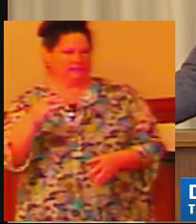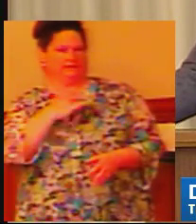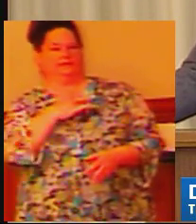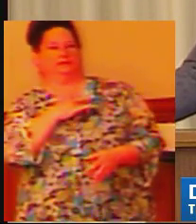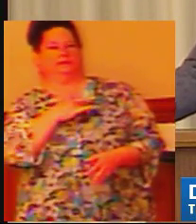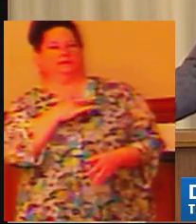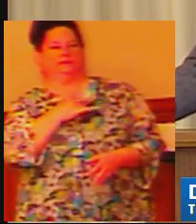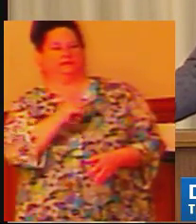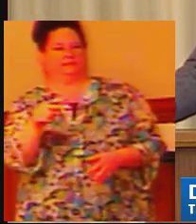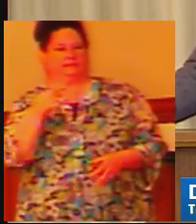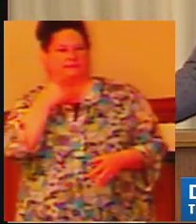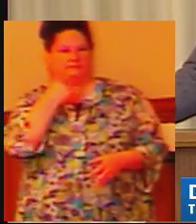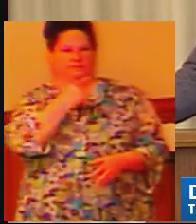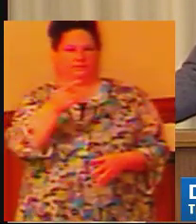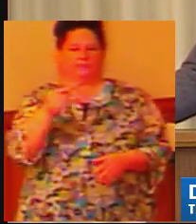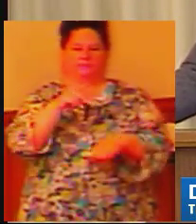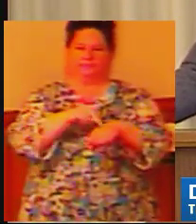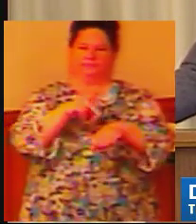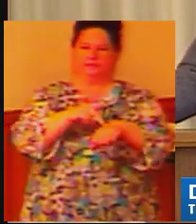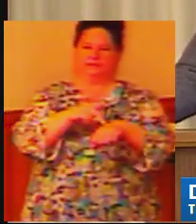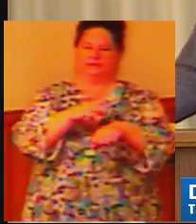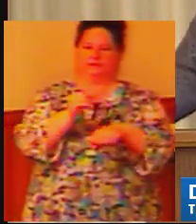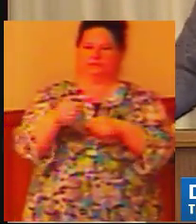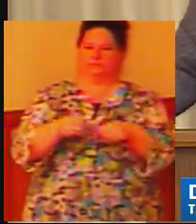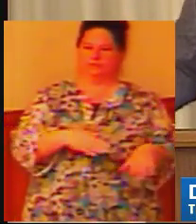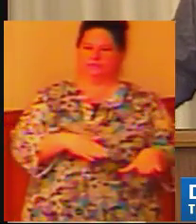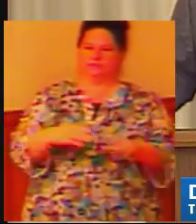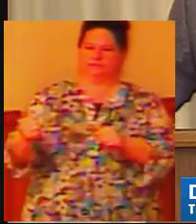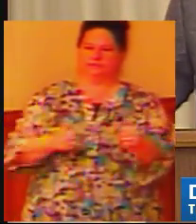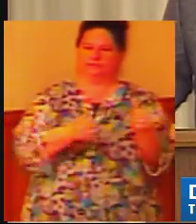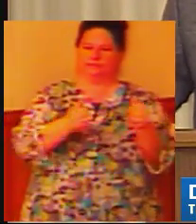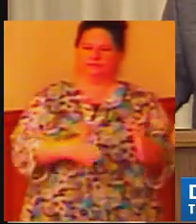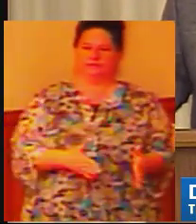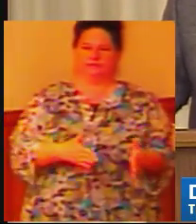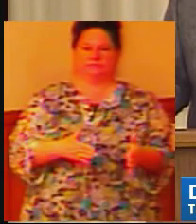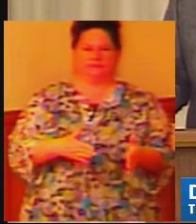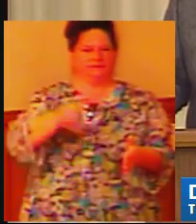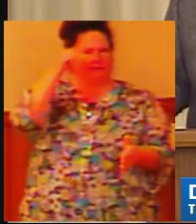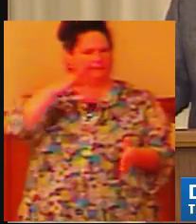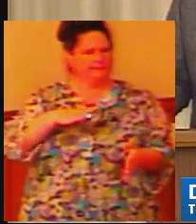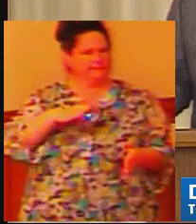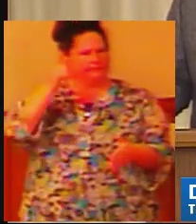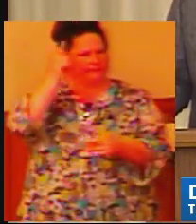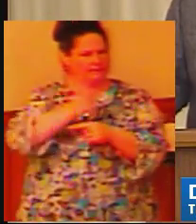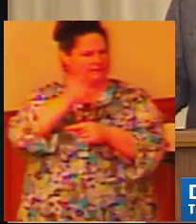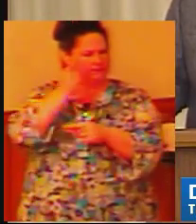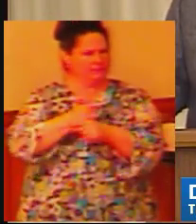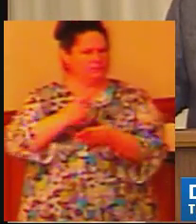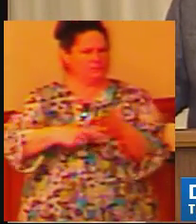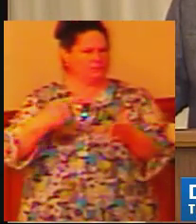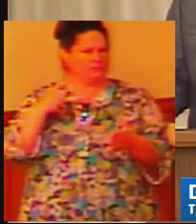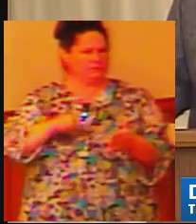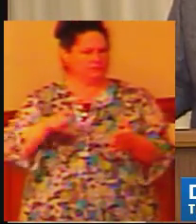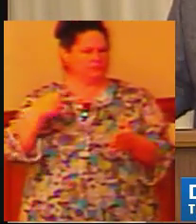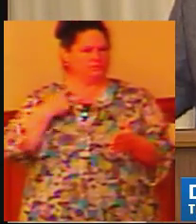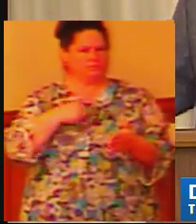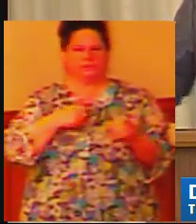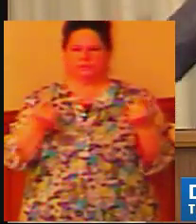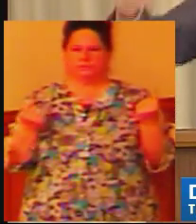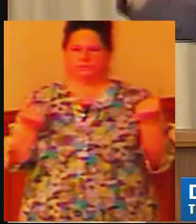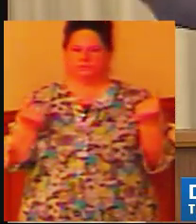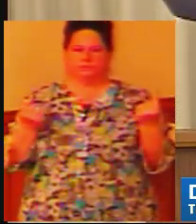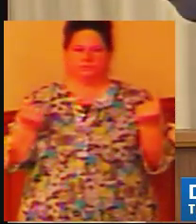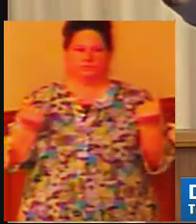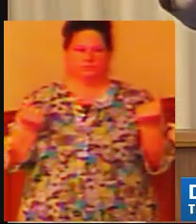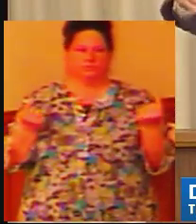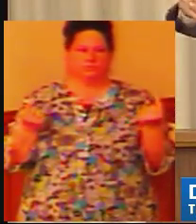heart, and said unto Peter and the rest of the apostles, Men and brethren, what shall we do? So he goes through